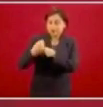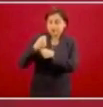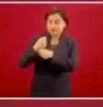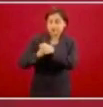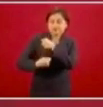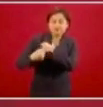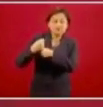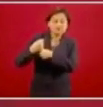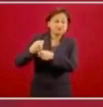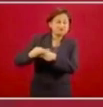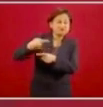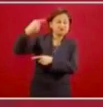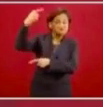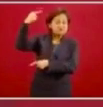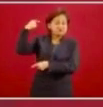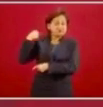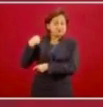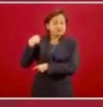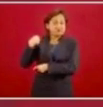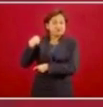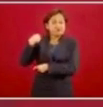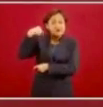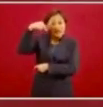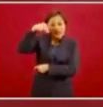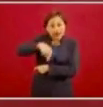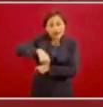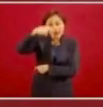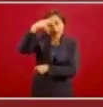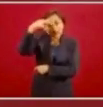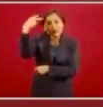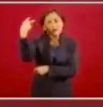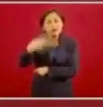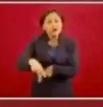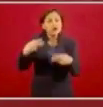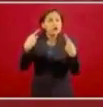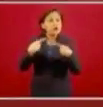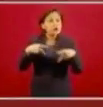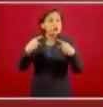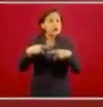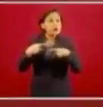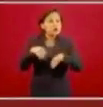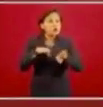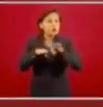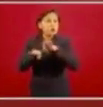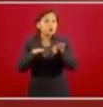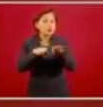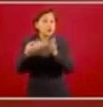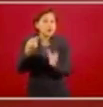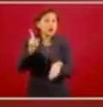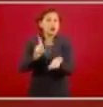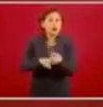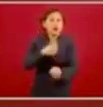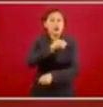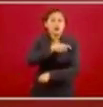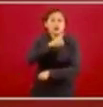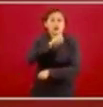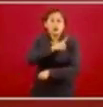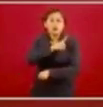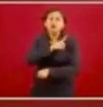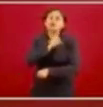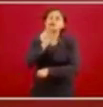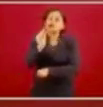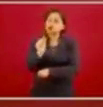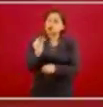disfavorable position for decades, which is that for many decades Mexico had